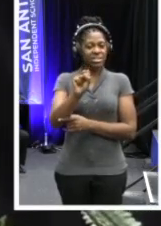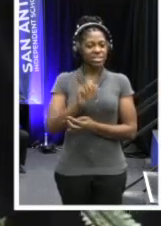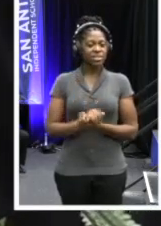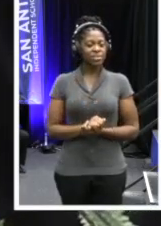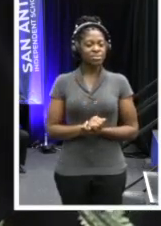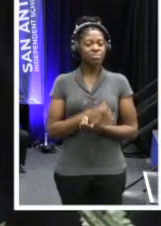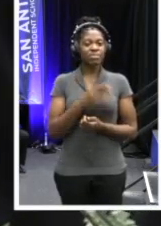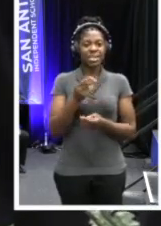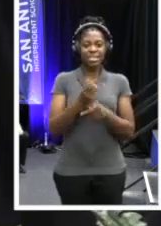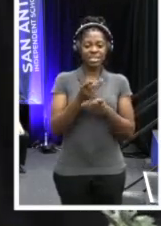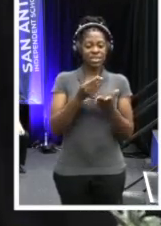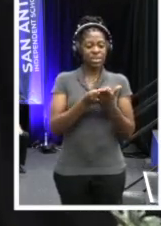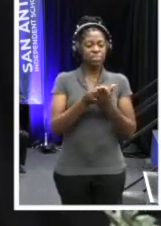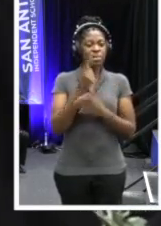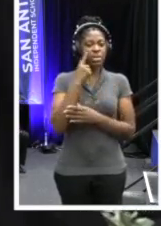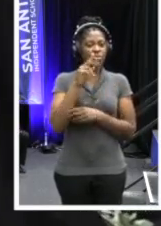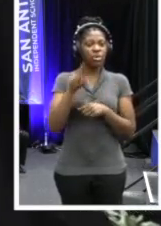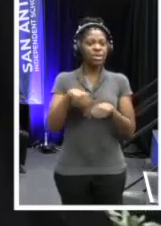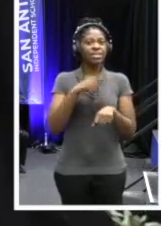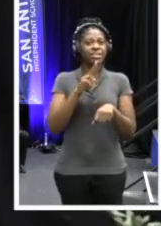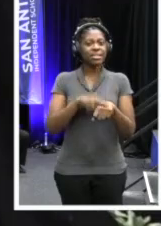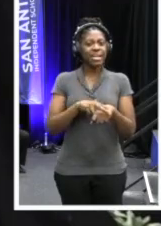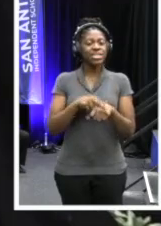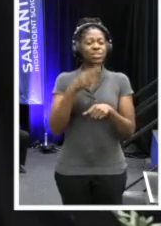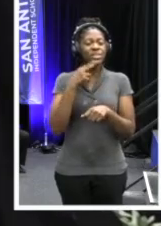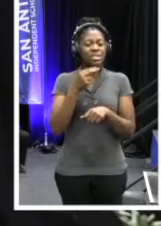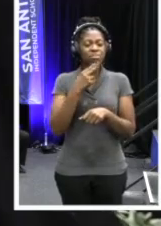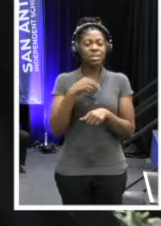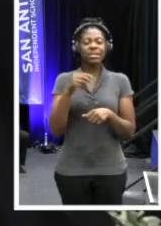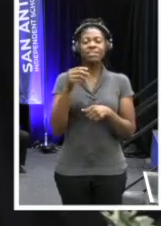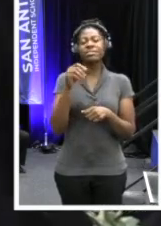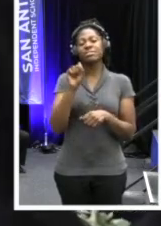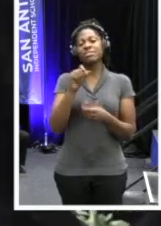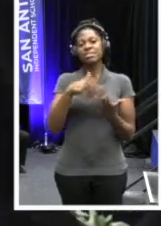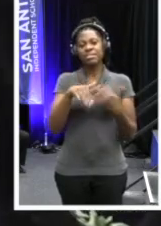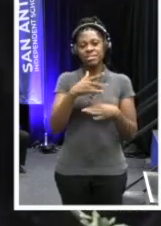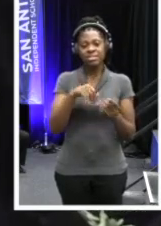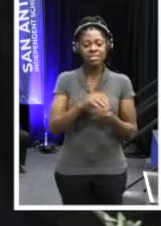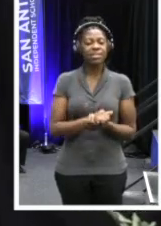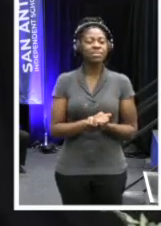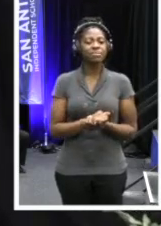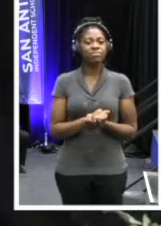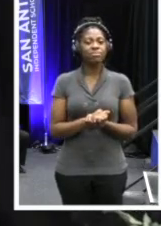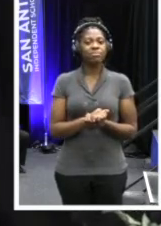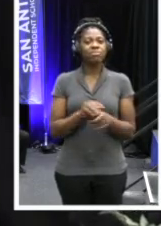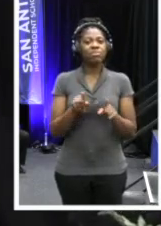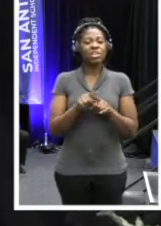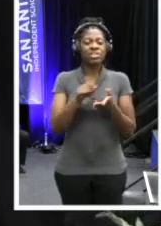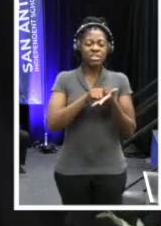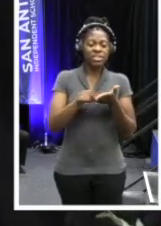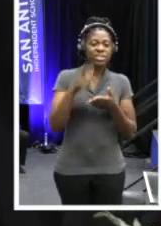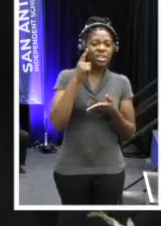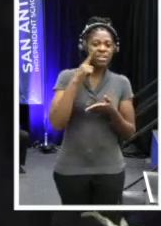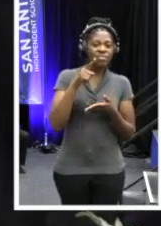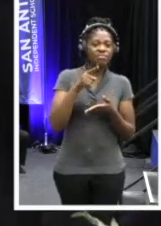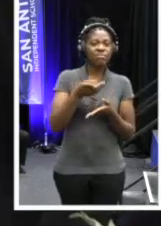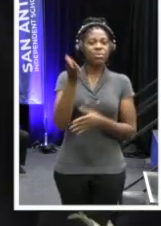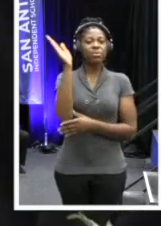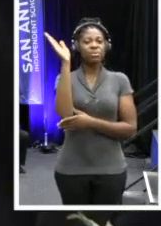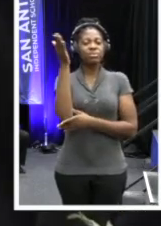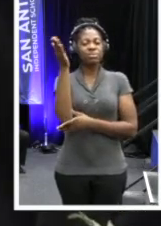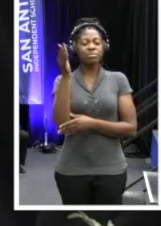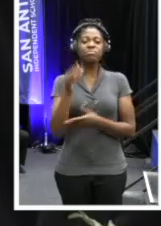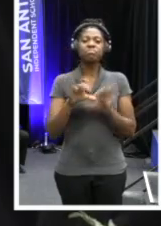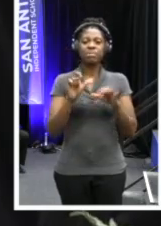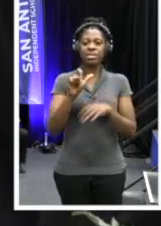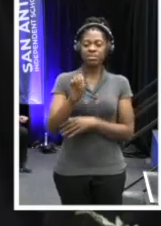and Treasurer of the National Hispanic Honor Society, and has held the position of Secretary of the Speech and Debate Club for the last